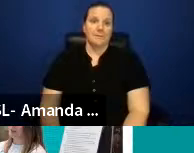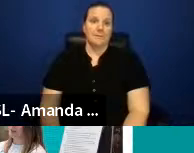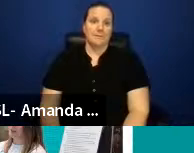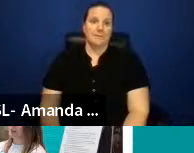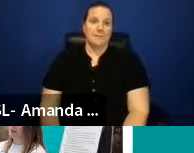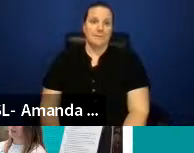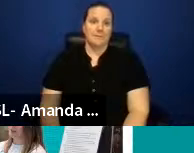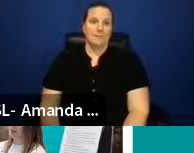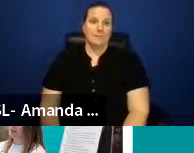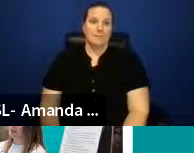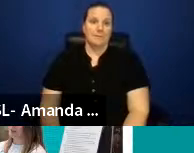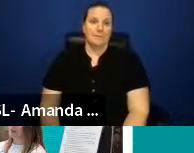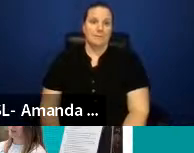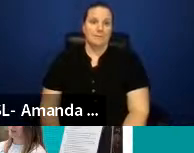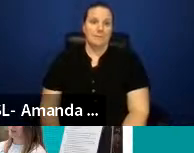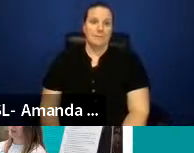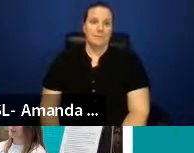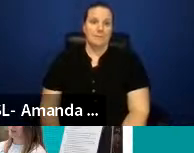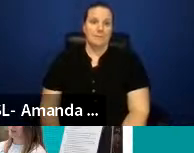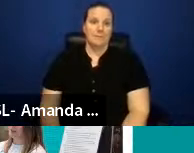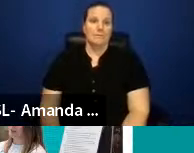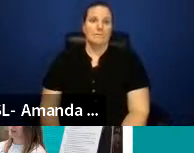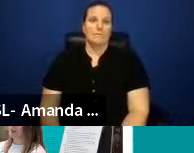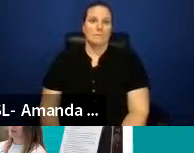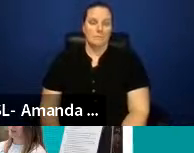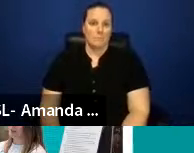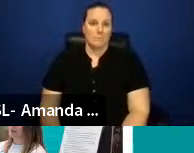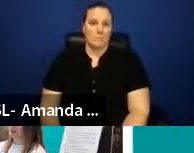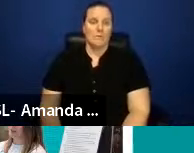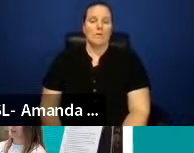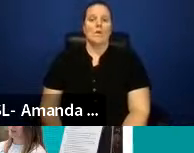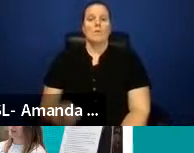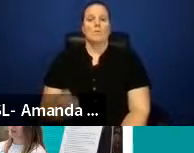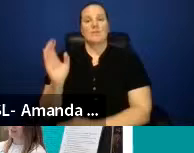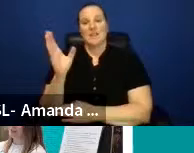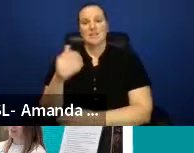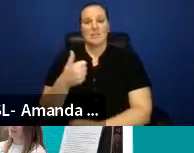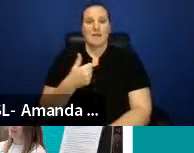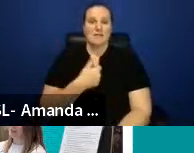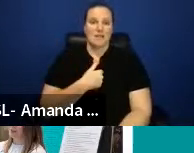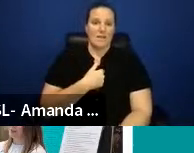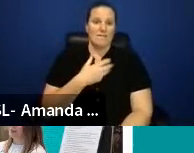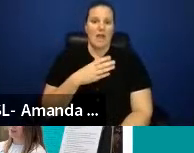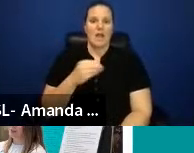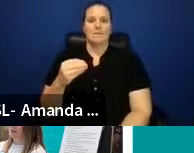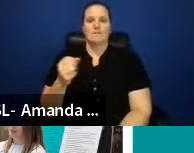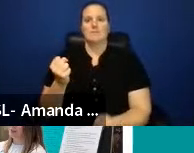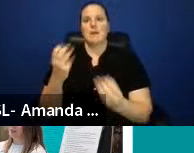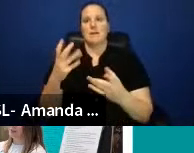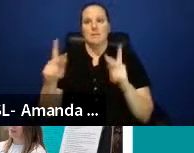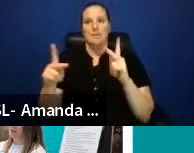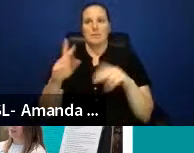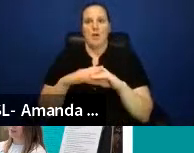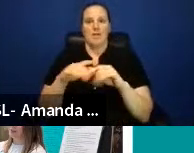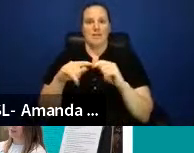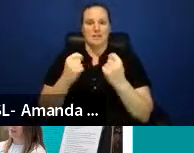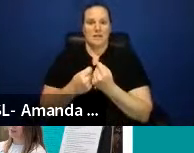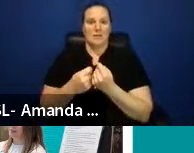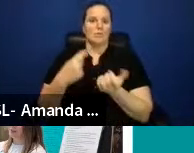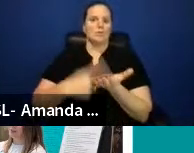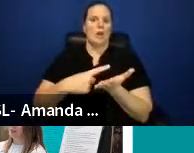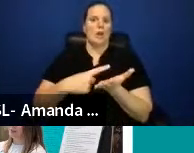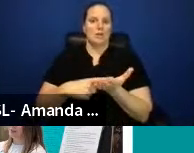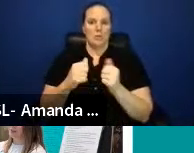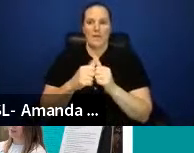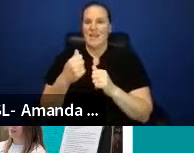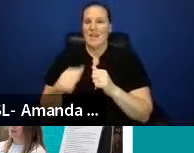a raft of presentations. Myself and a number of members of our team are talking to